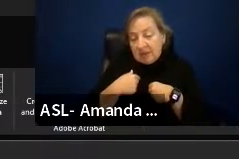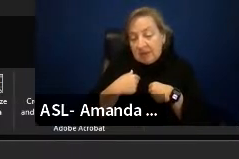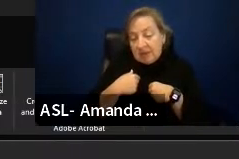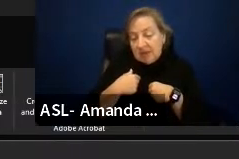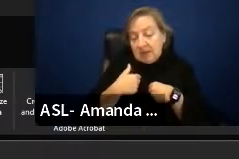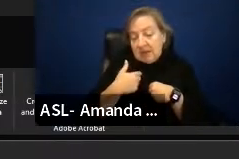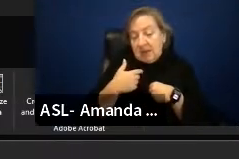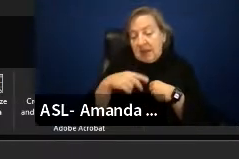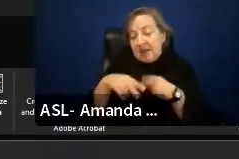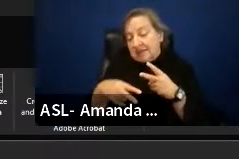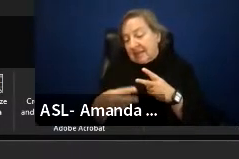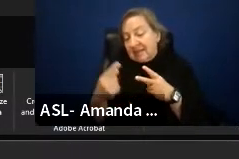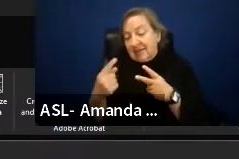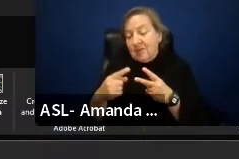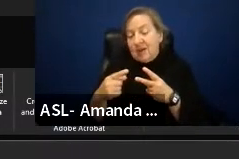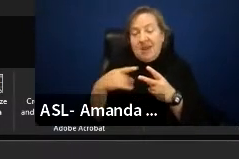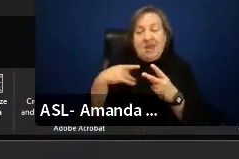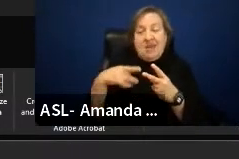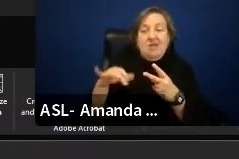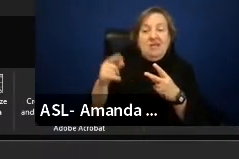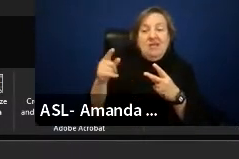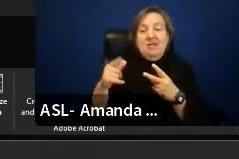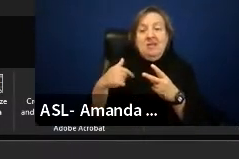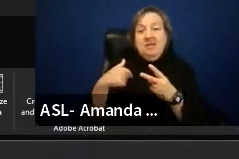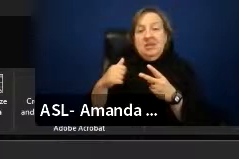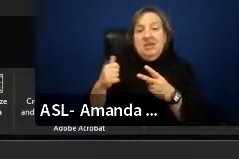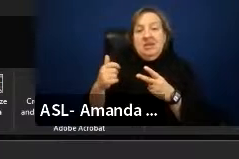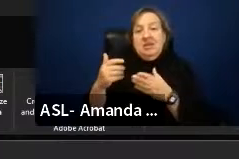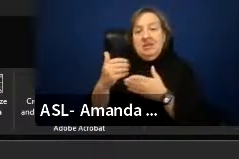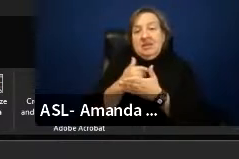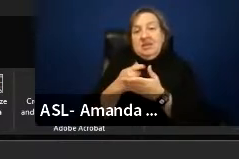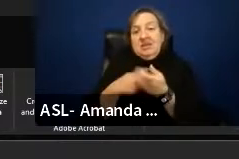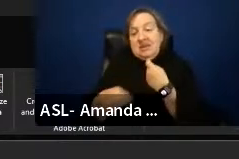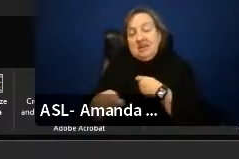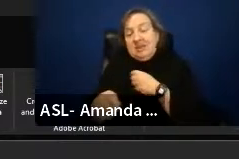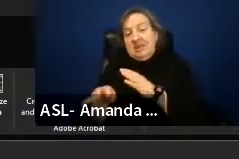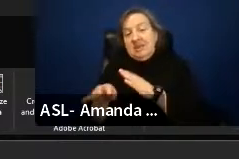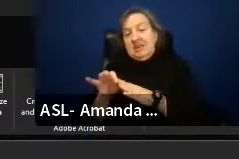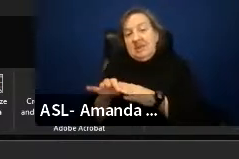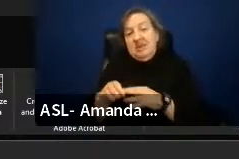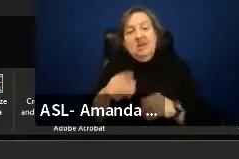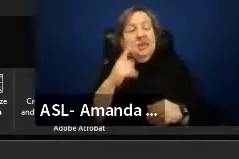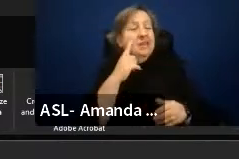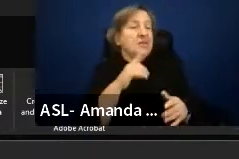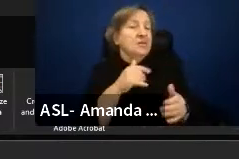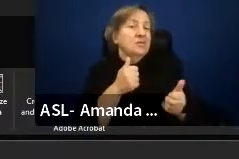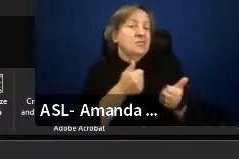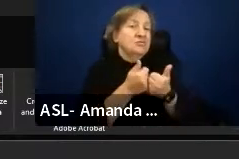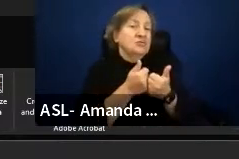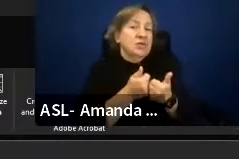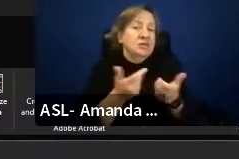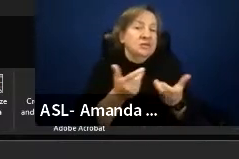a second one that I can collect from, so I can select from? I think part of the challenge is the same kind